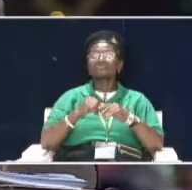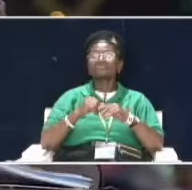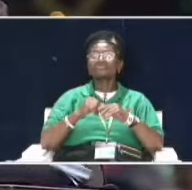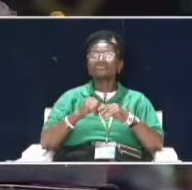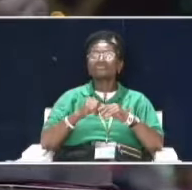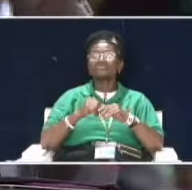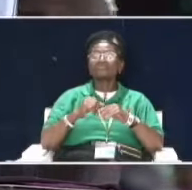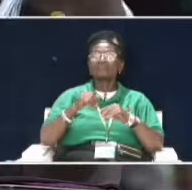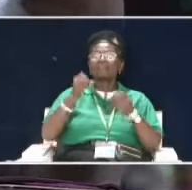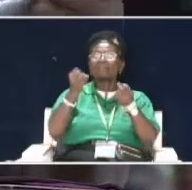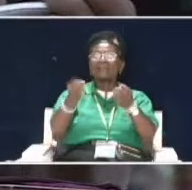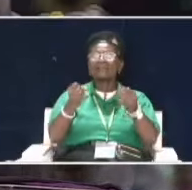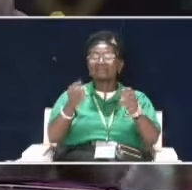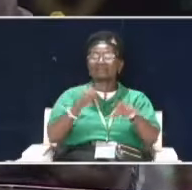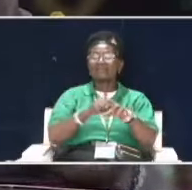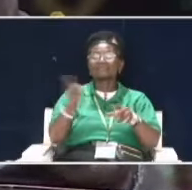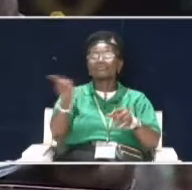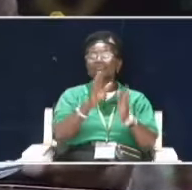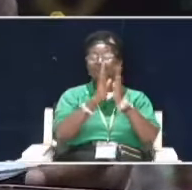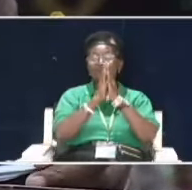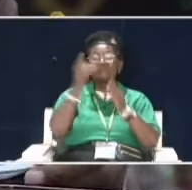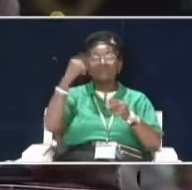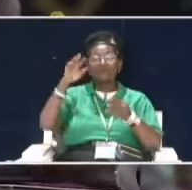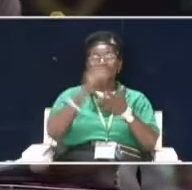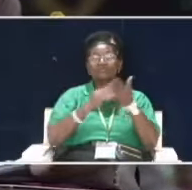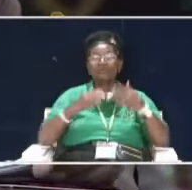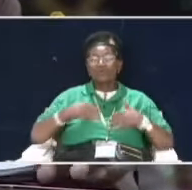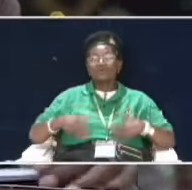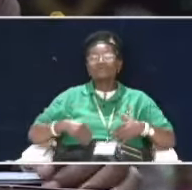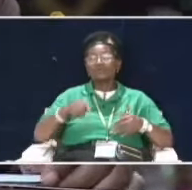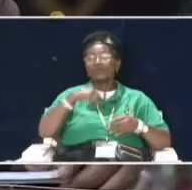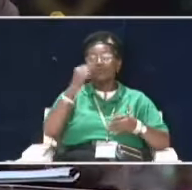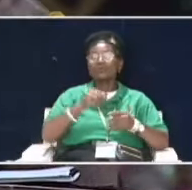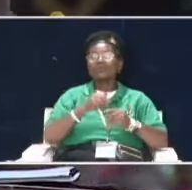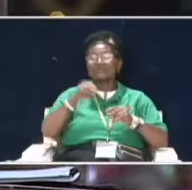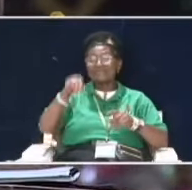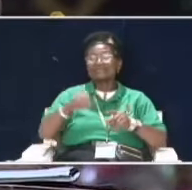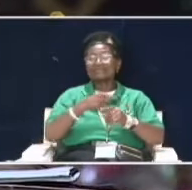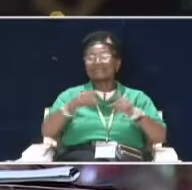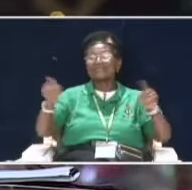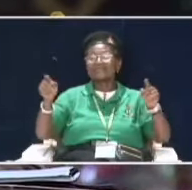many times we are praying for somebody who needs deliverance.